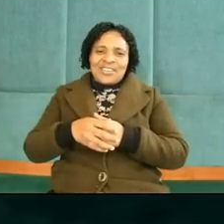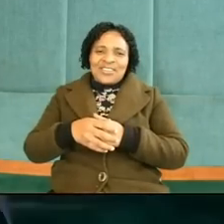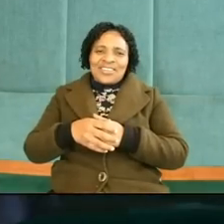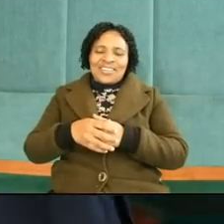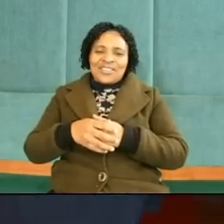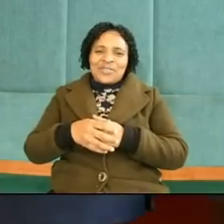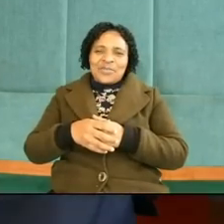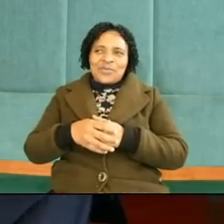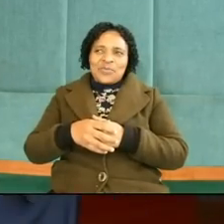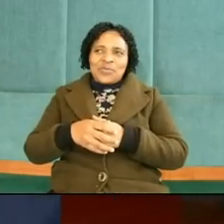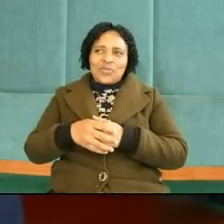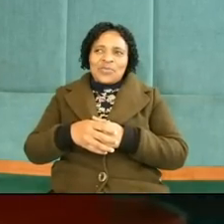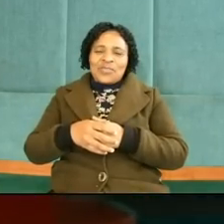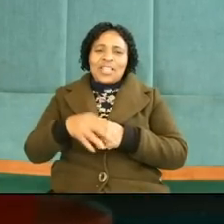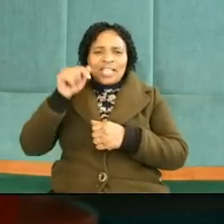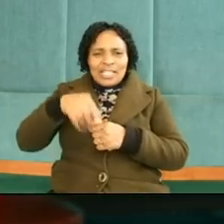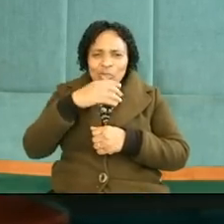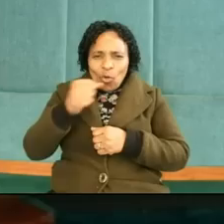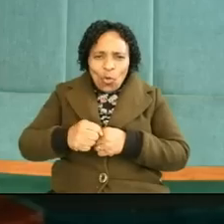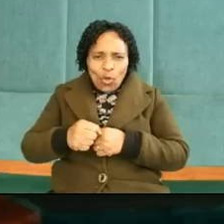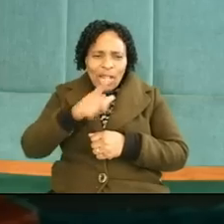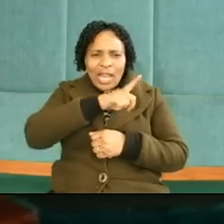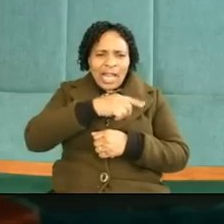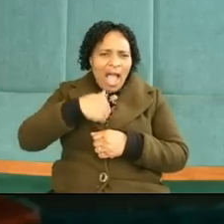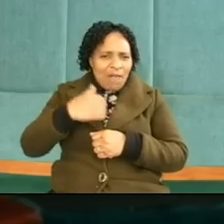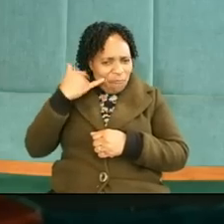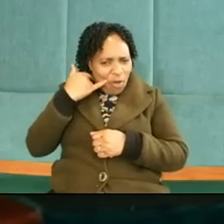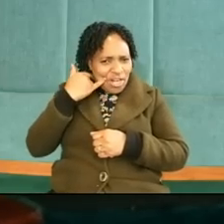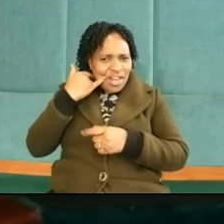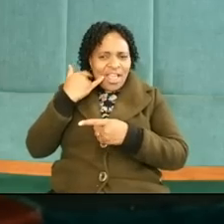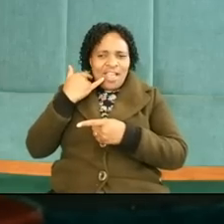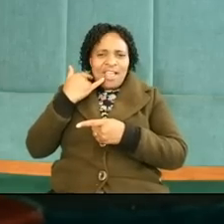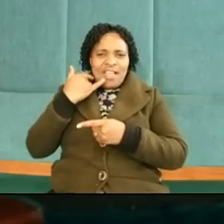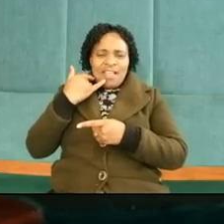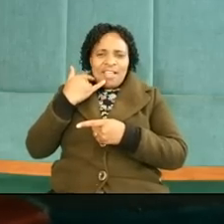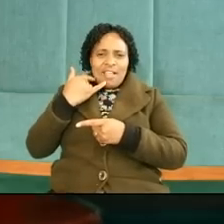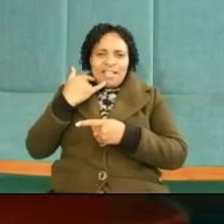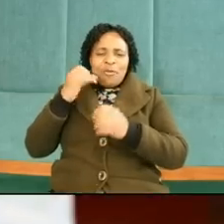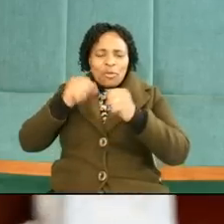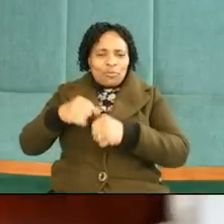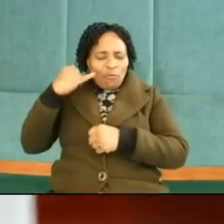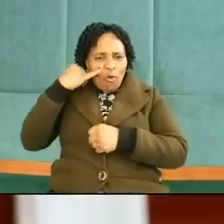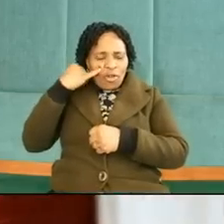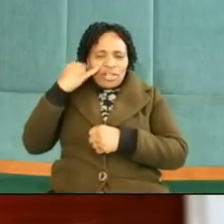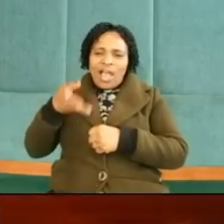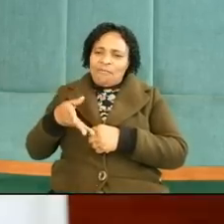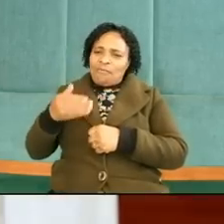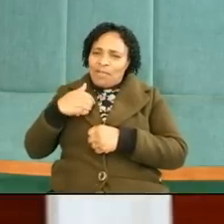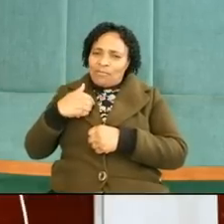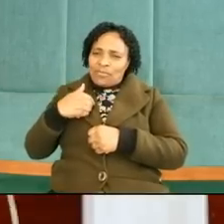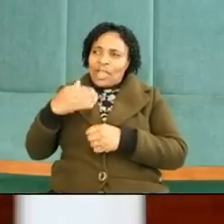Oh, I said, this old country lady has a cell phone. Cell phone ring.